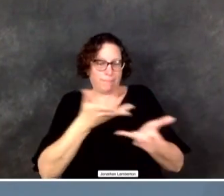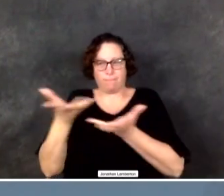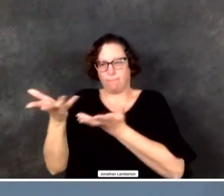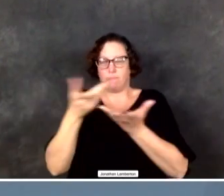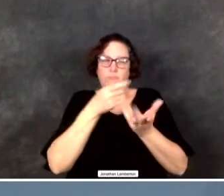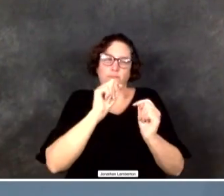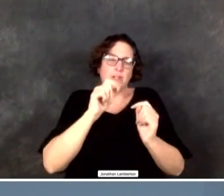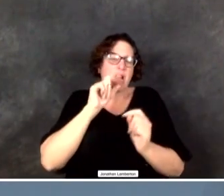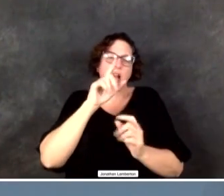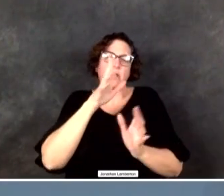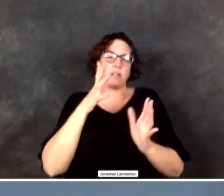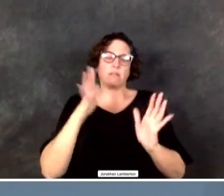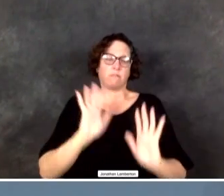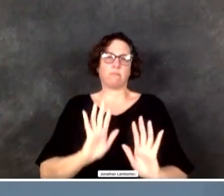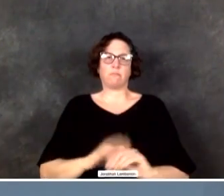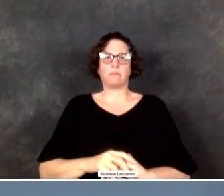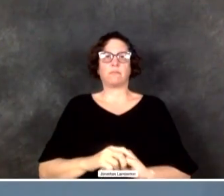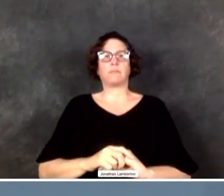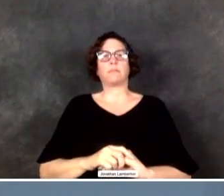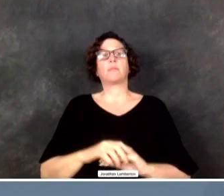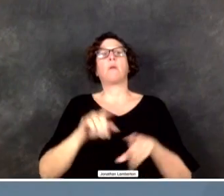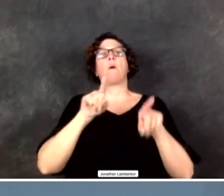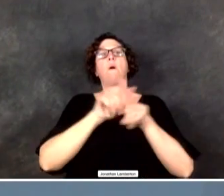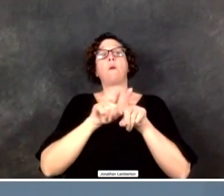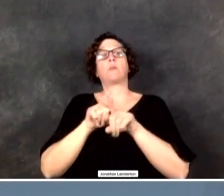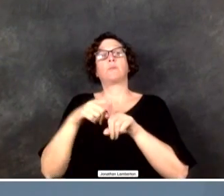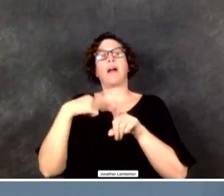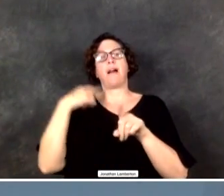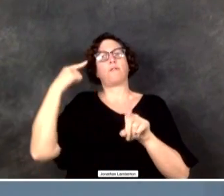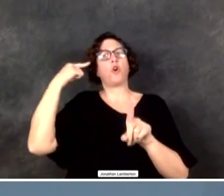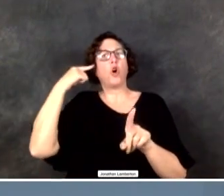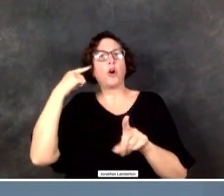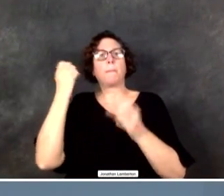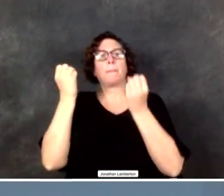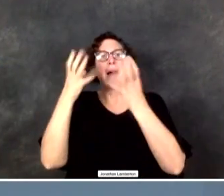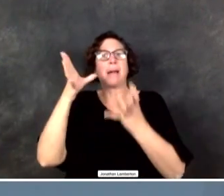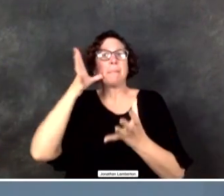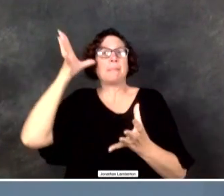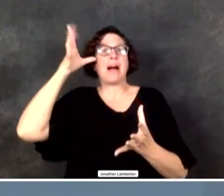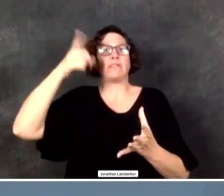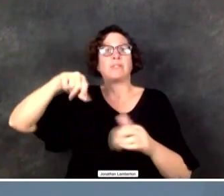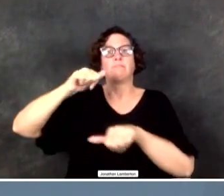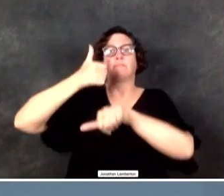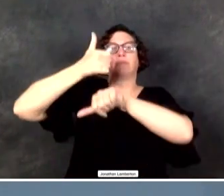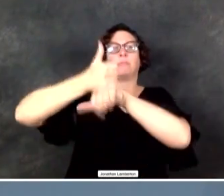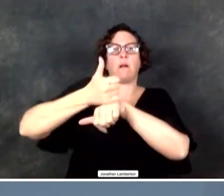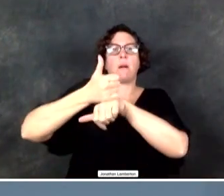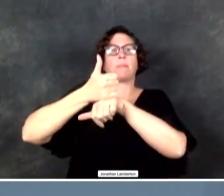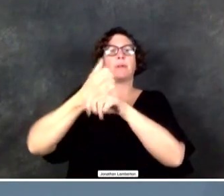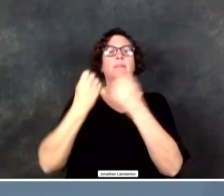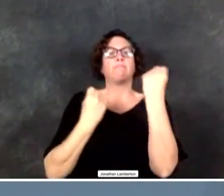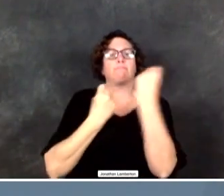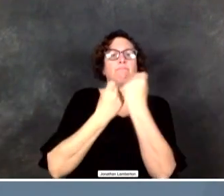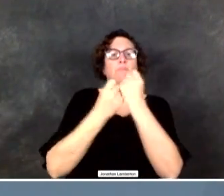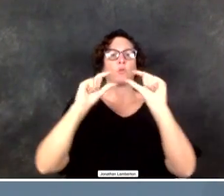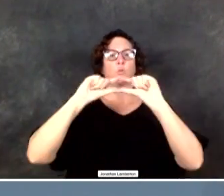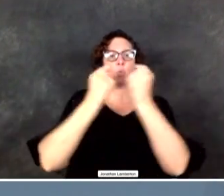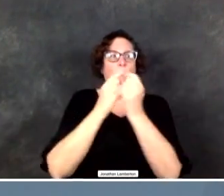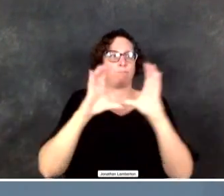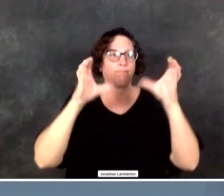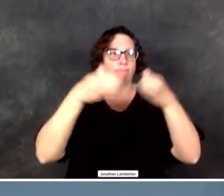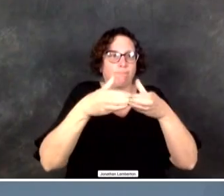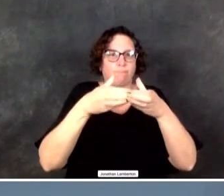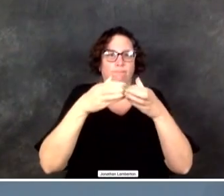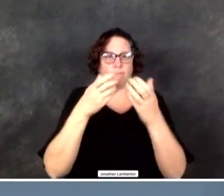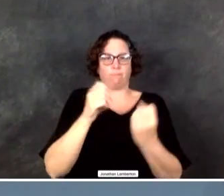parents are forming their own support groups and they're sharing activities. For example, this coming Wednesday is going to be Fitness